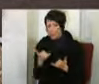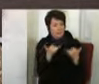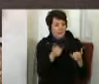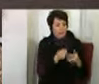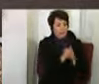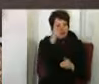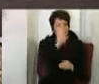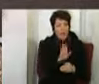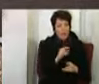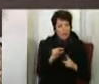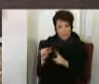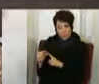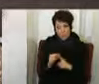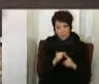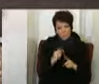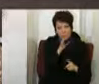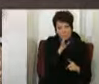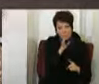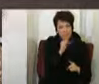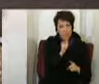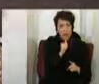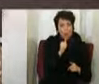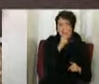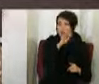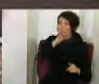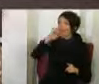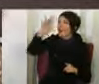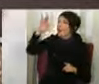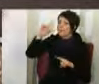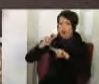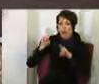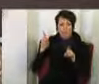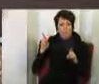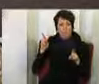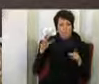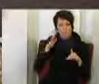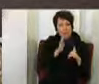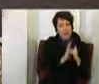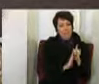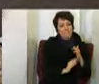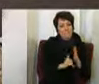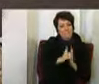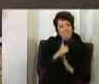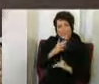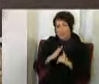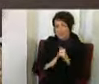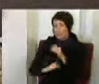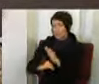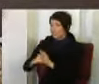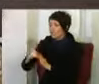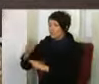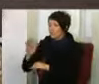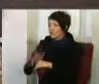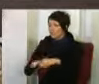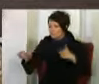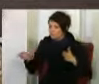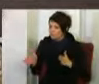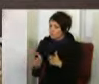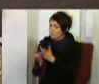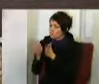God, that you would take the words that have come from my mouth, not allow them to return to you without bringing to us comfort, without bringing to us